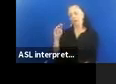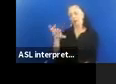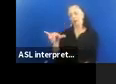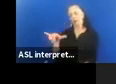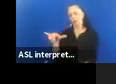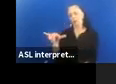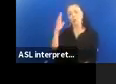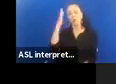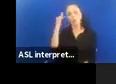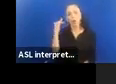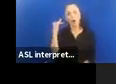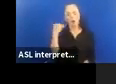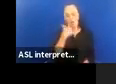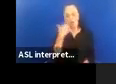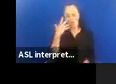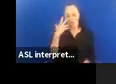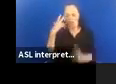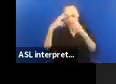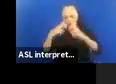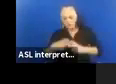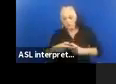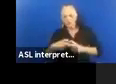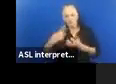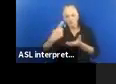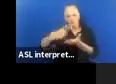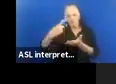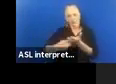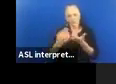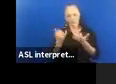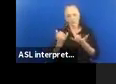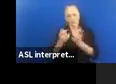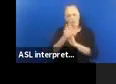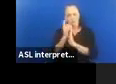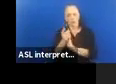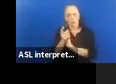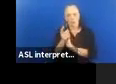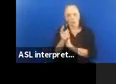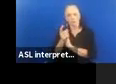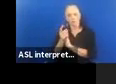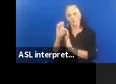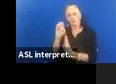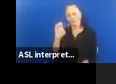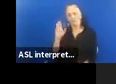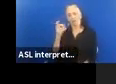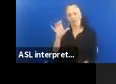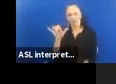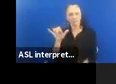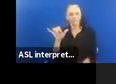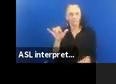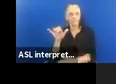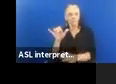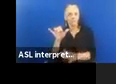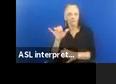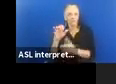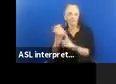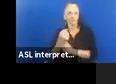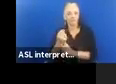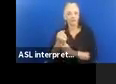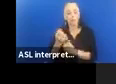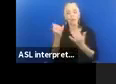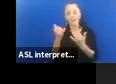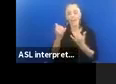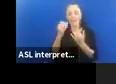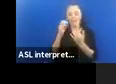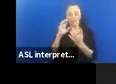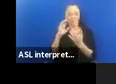unpack the ecological context for this moment. Because the massive ecological crisis we're in is truly